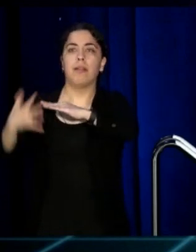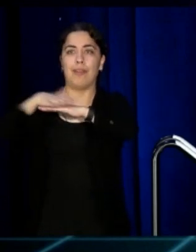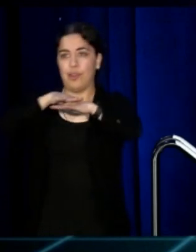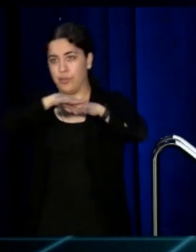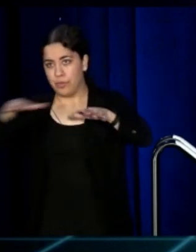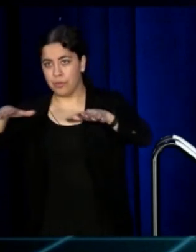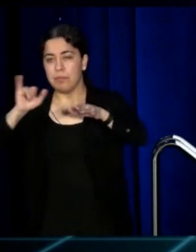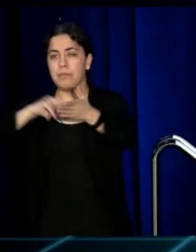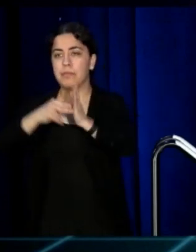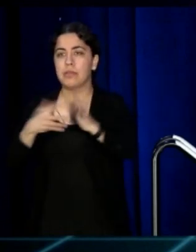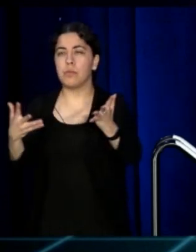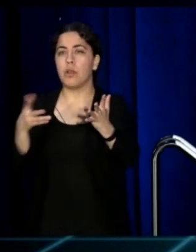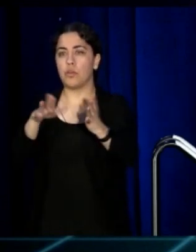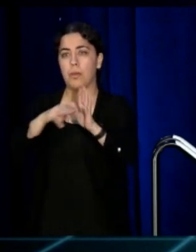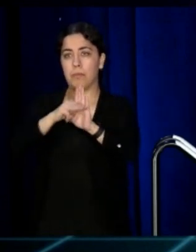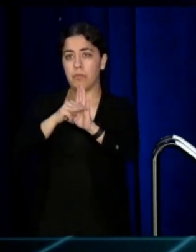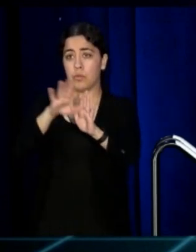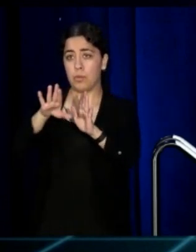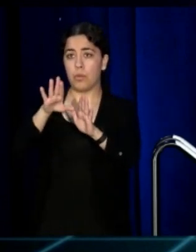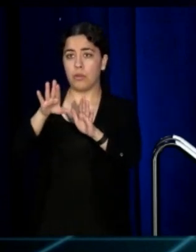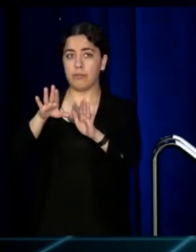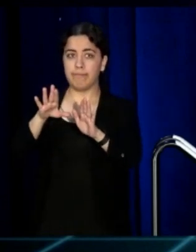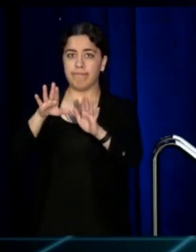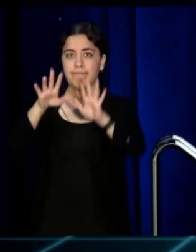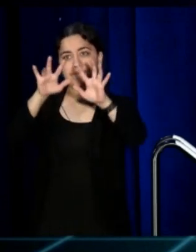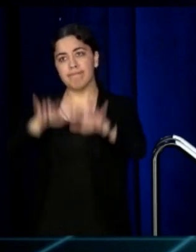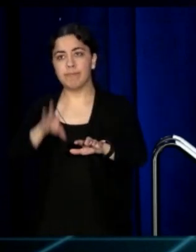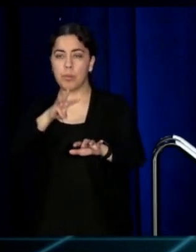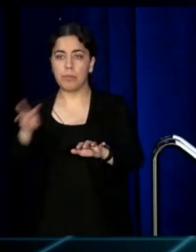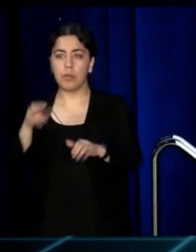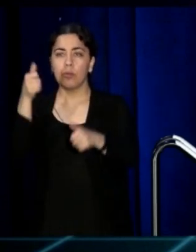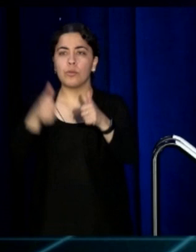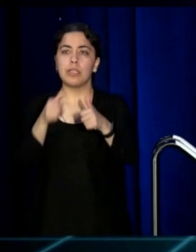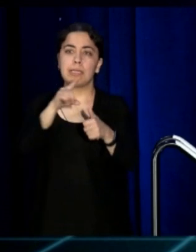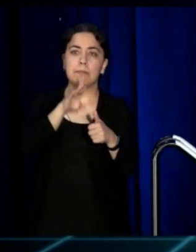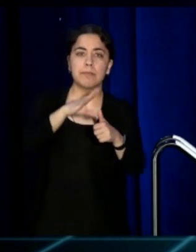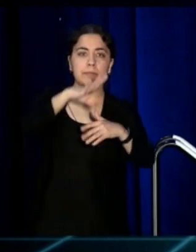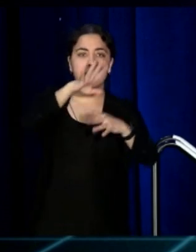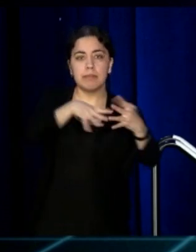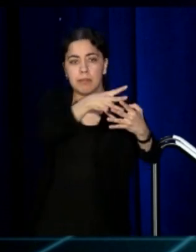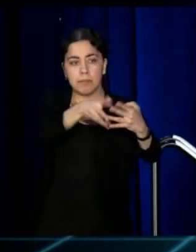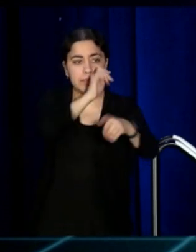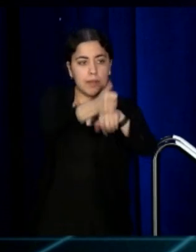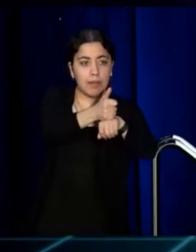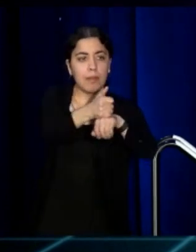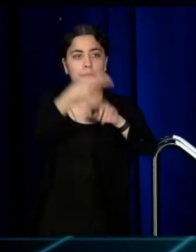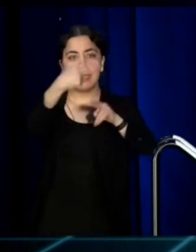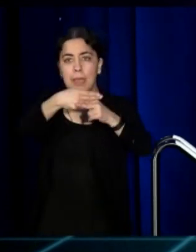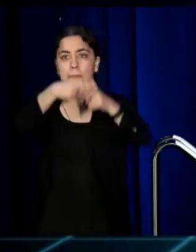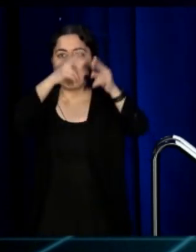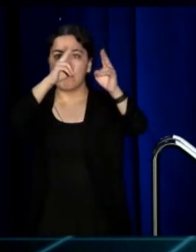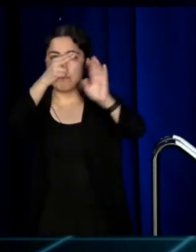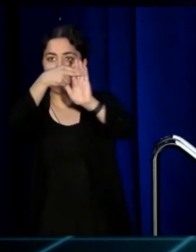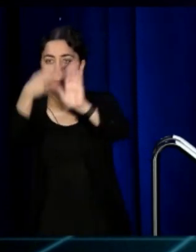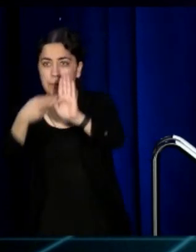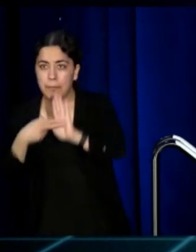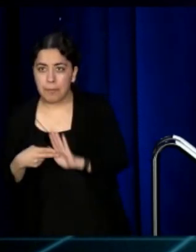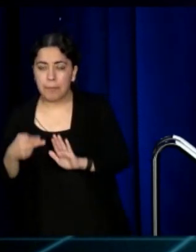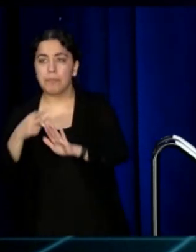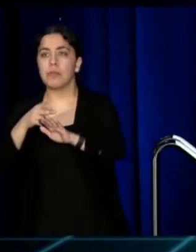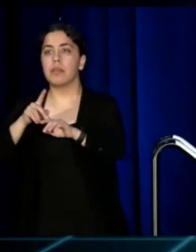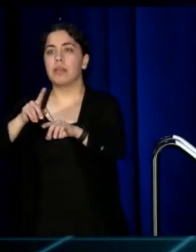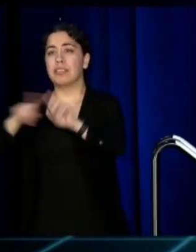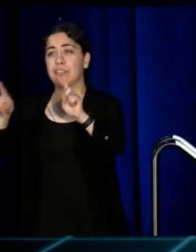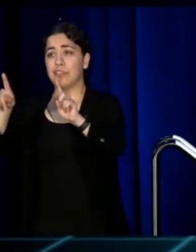about how you model your domain, which database tables you set up, how you name them and their fields, how you relate them with foreign